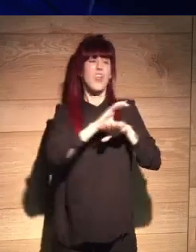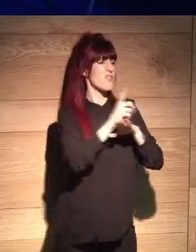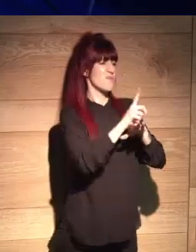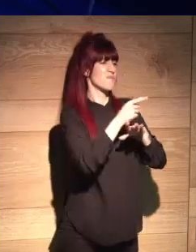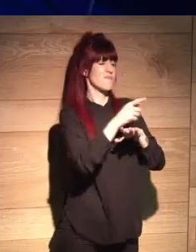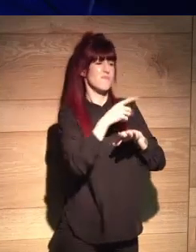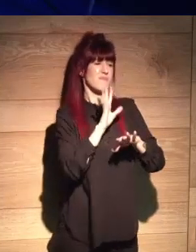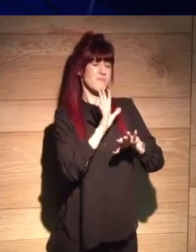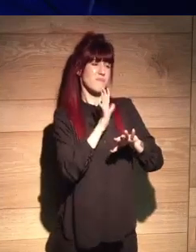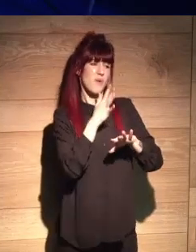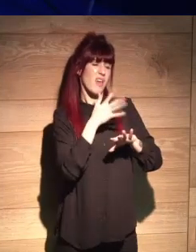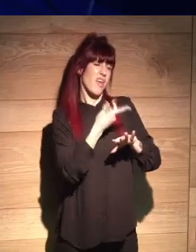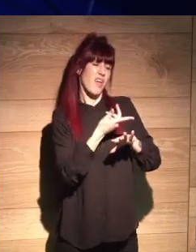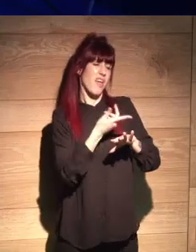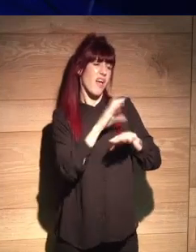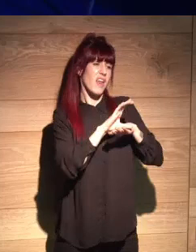Because